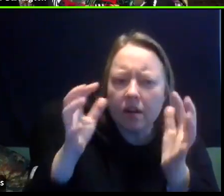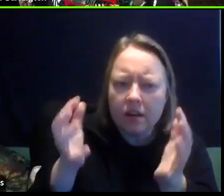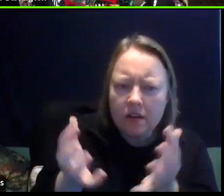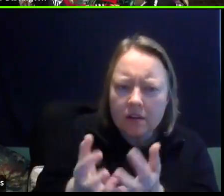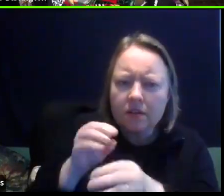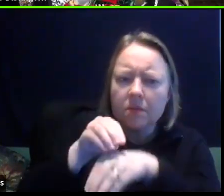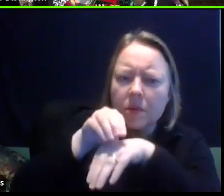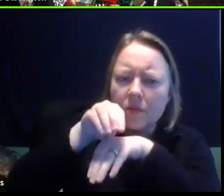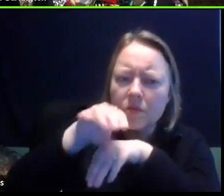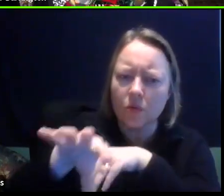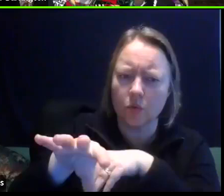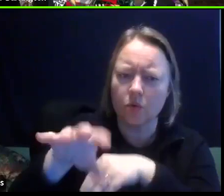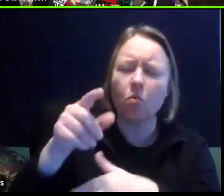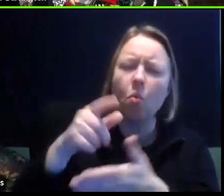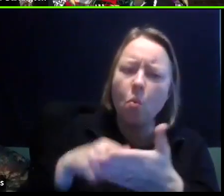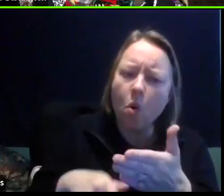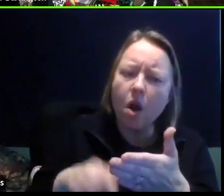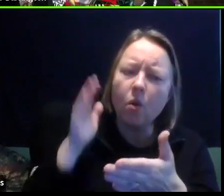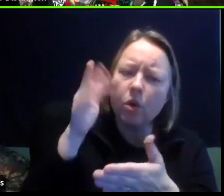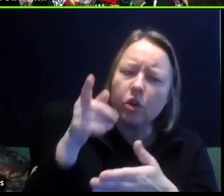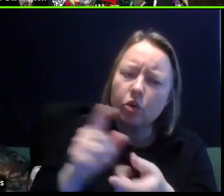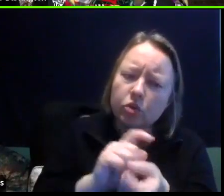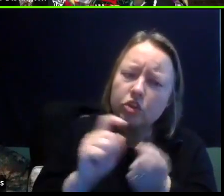going to change?